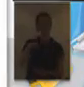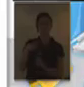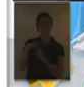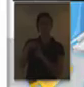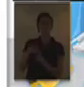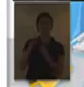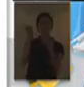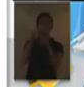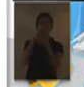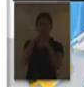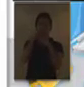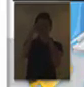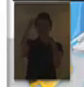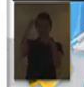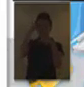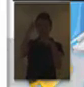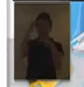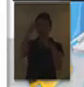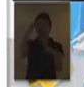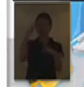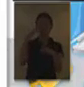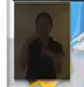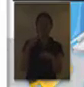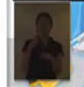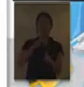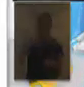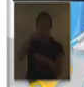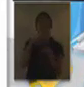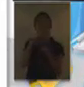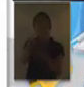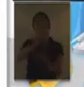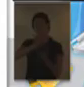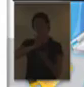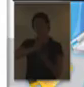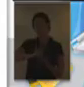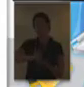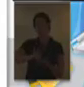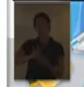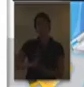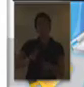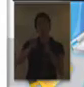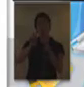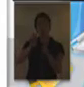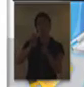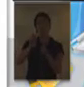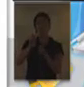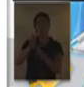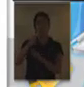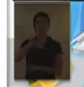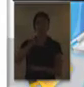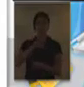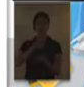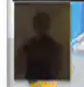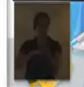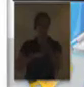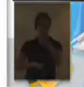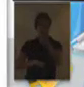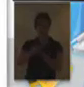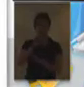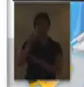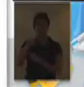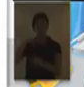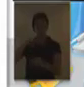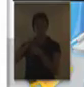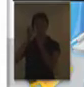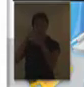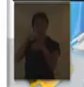that virtual lab, and very soon we'll have new services, and we can develop the interfaces for